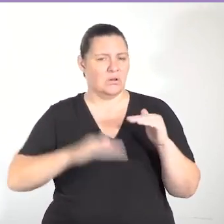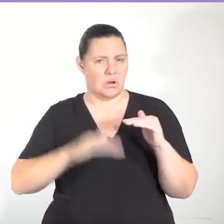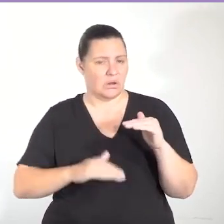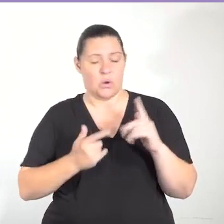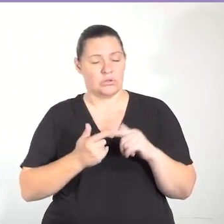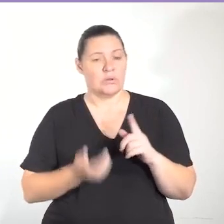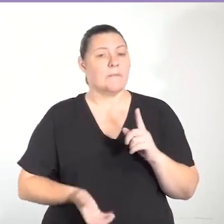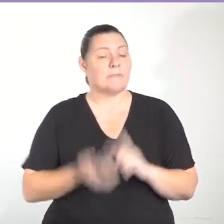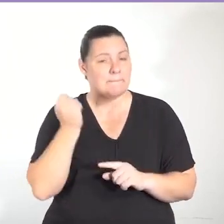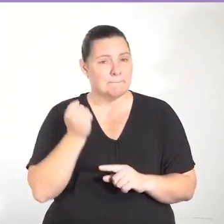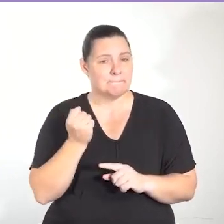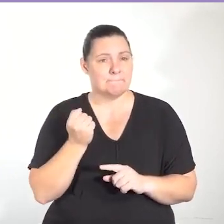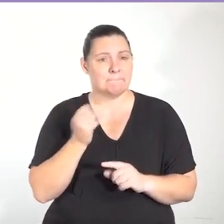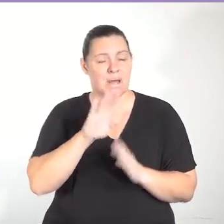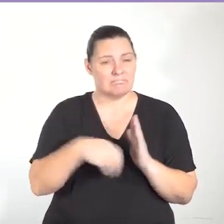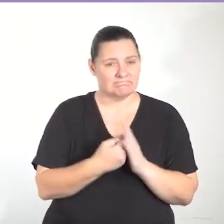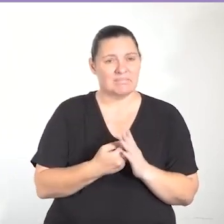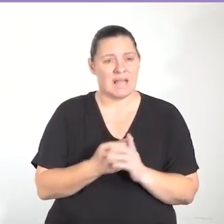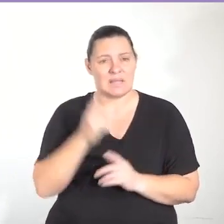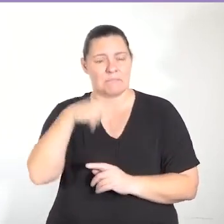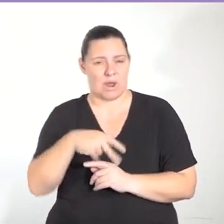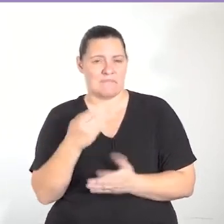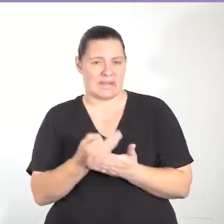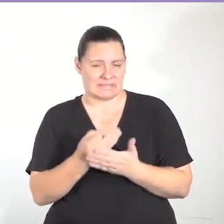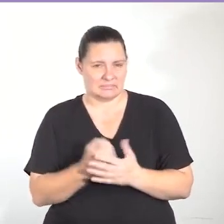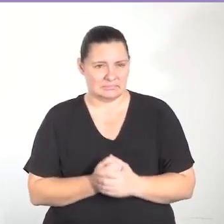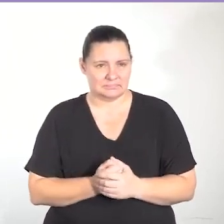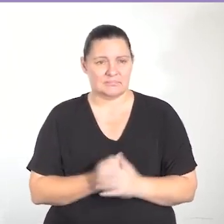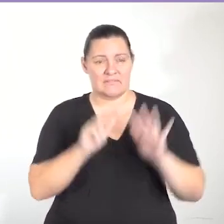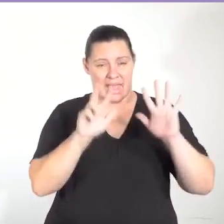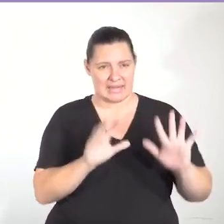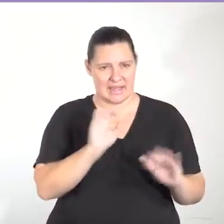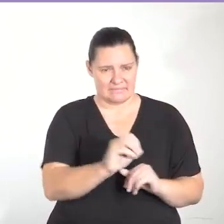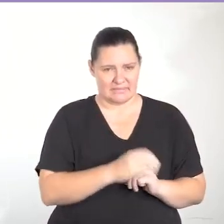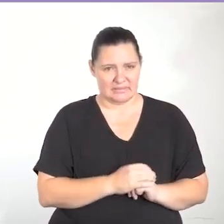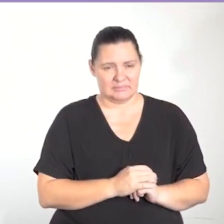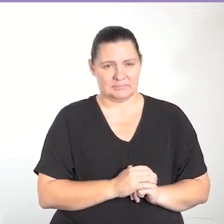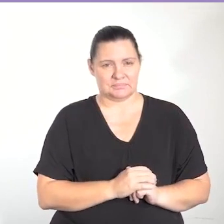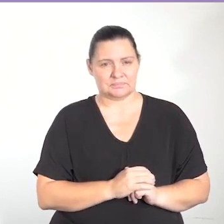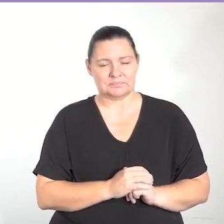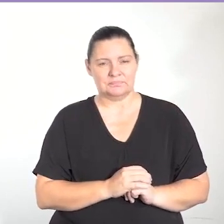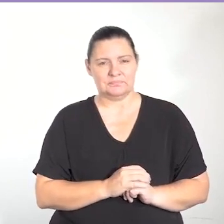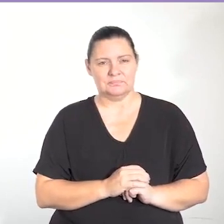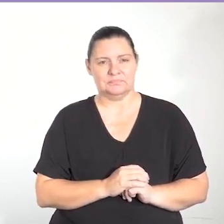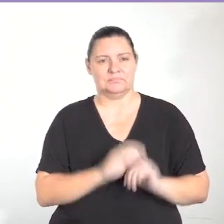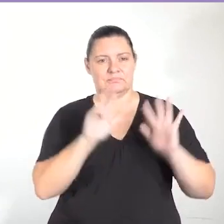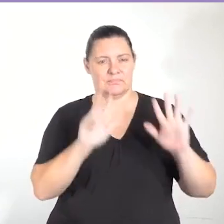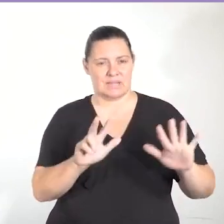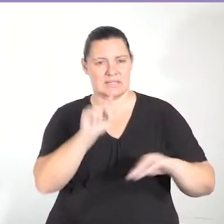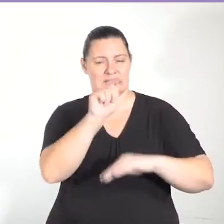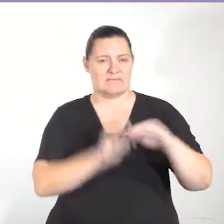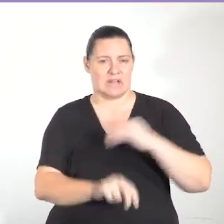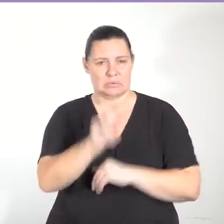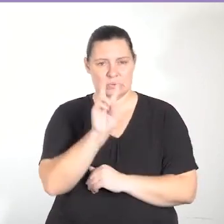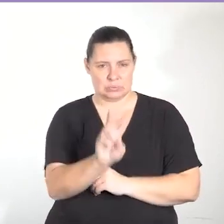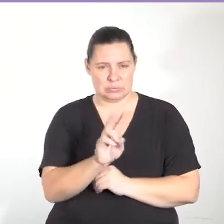lowest common, to write 8 as the prime factors. So I have 8 there, and I am going to divide the 8